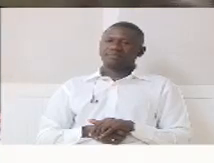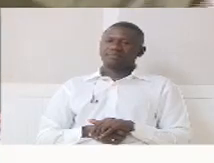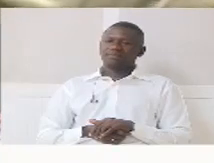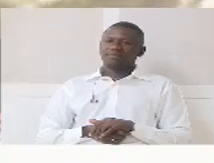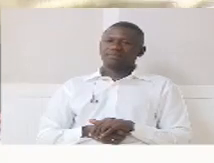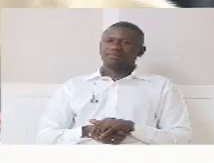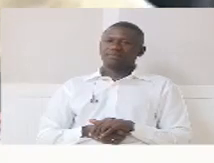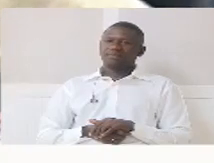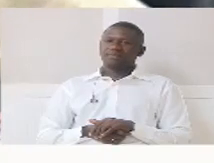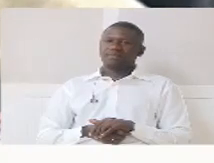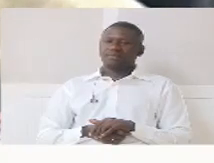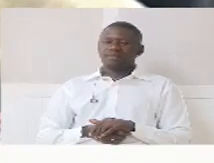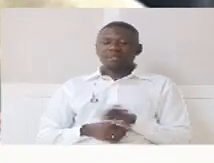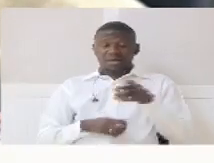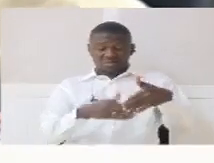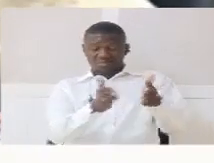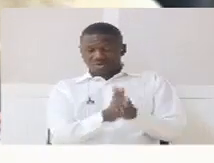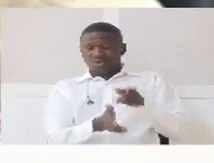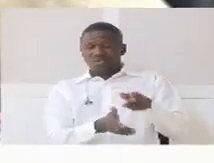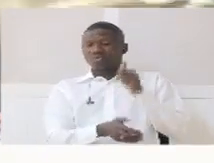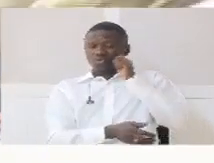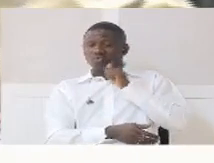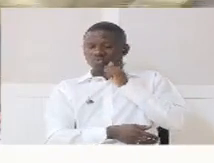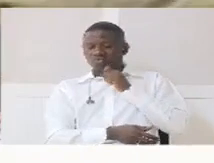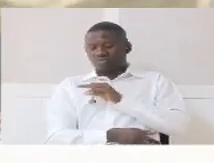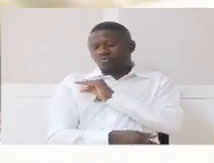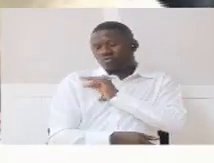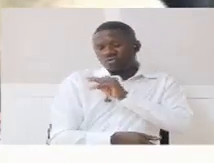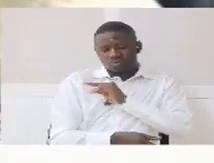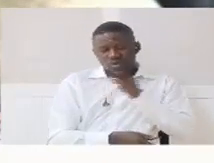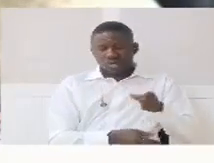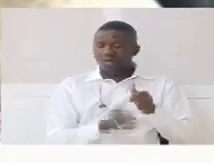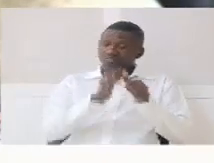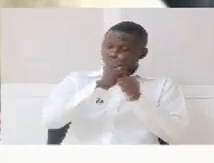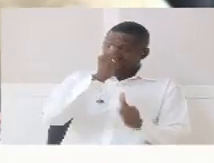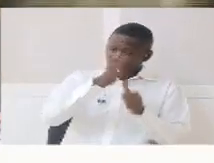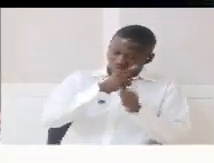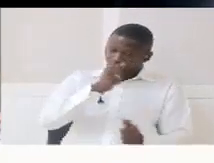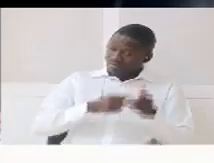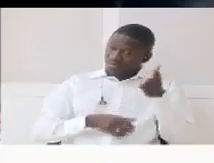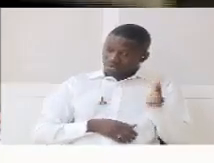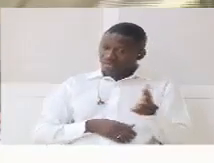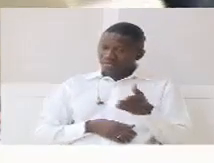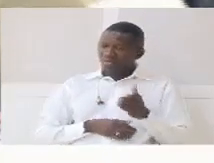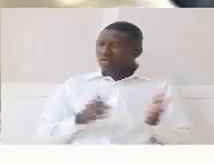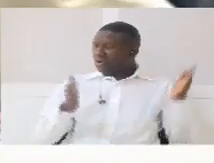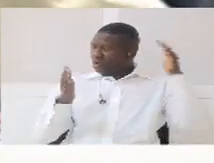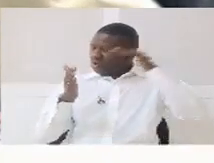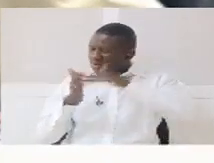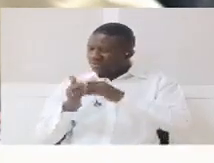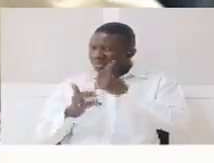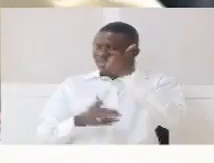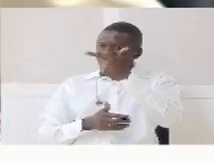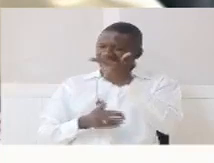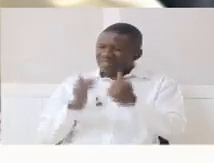Be jalamuto kela wala kono. That's where you urinate. And that's where also you ease yourself. Then 7 o'clock in the morning. Up